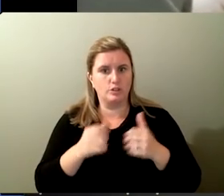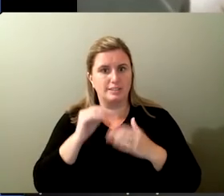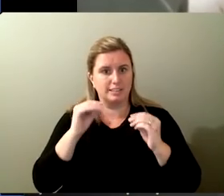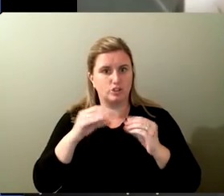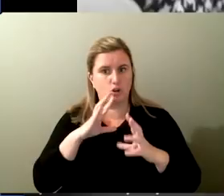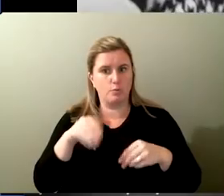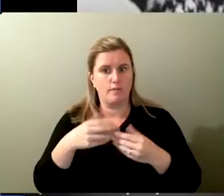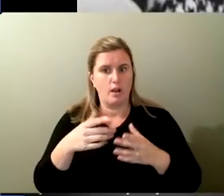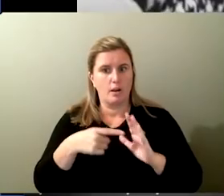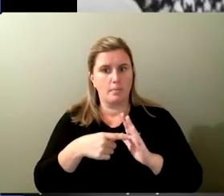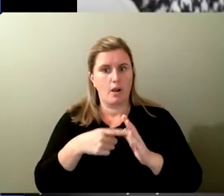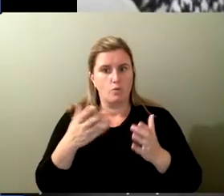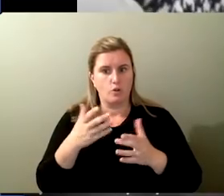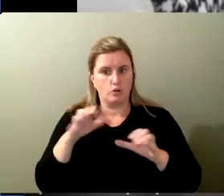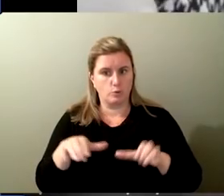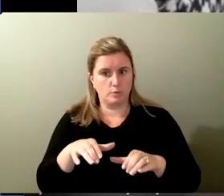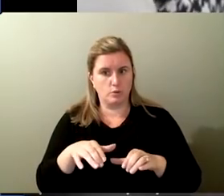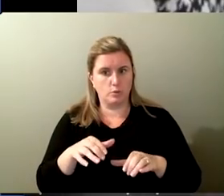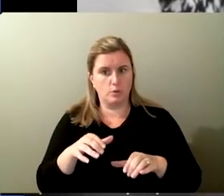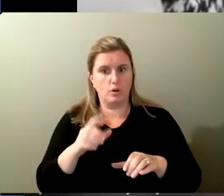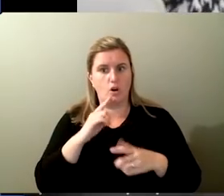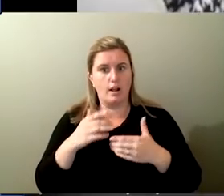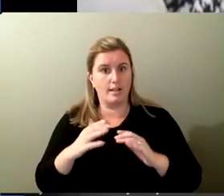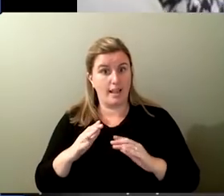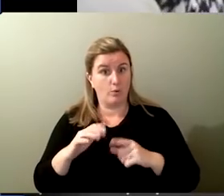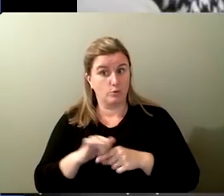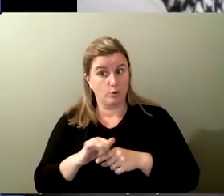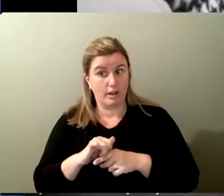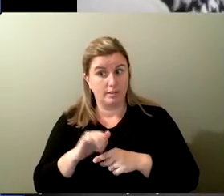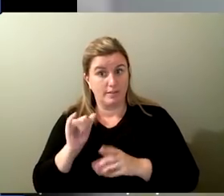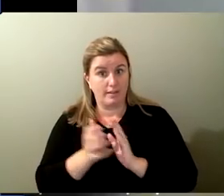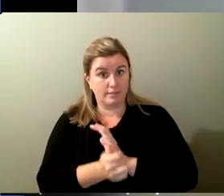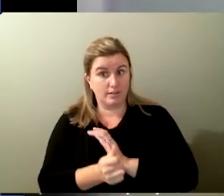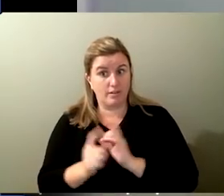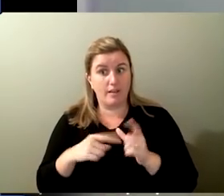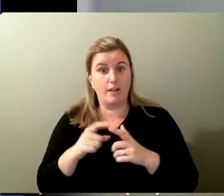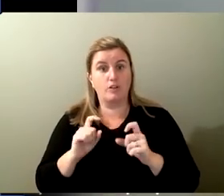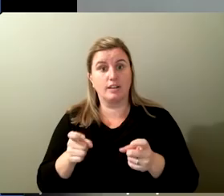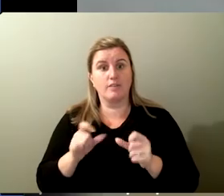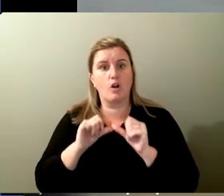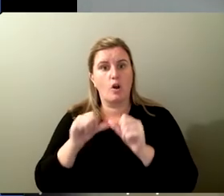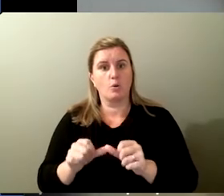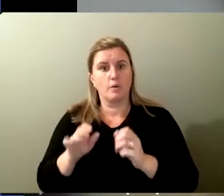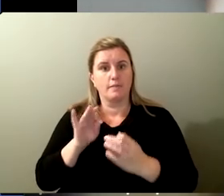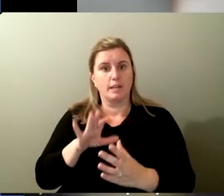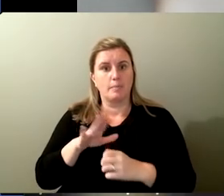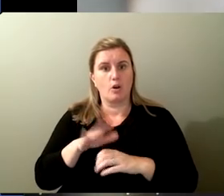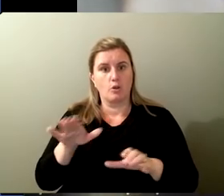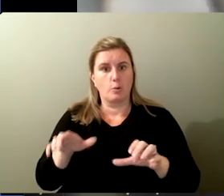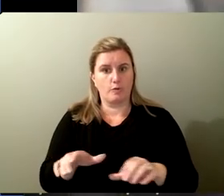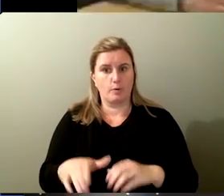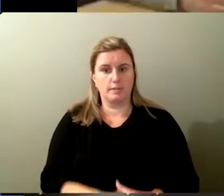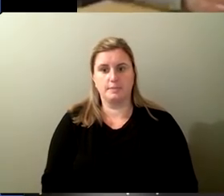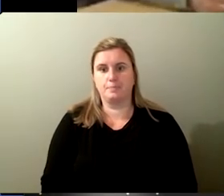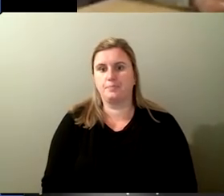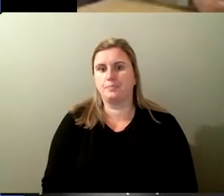provided models of what they are to do, are allowed to practice that skill, and are given ongoing feedback on their performance. Keep